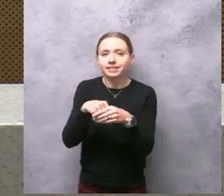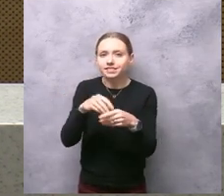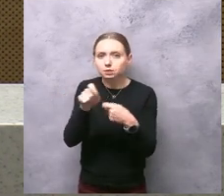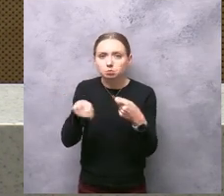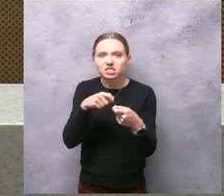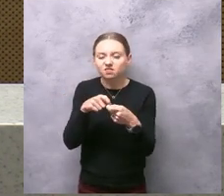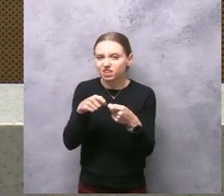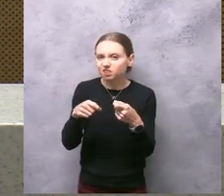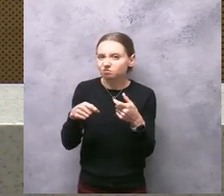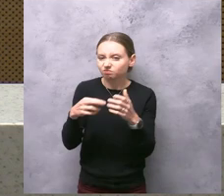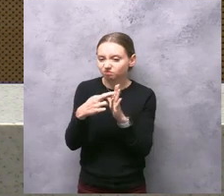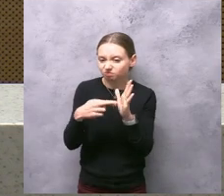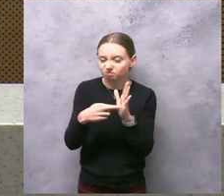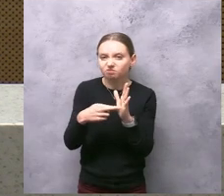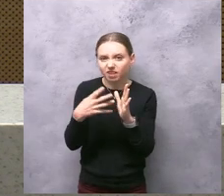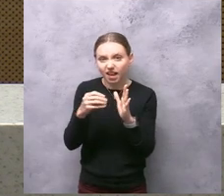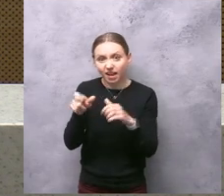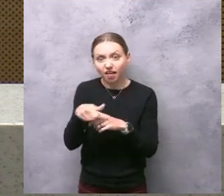other provisions related to thereof.